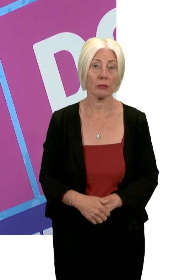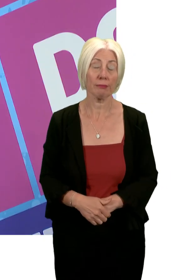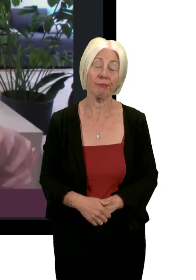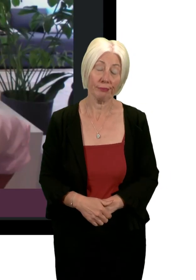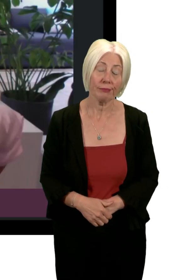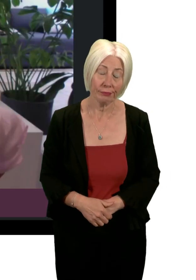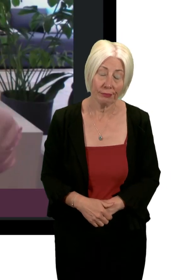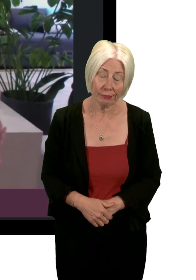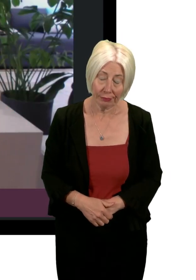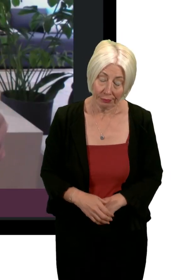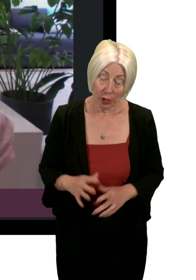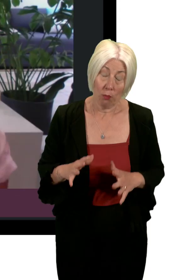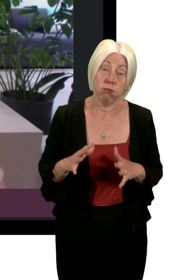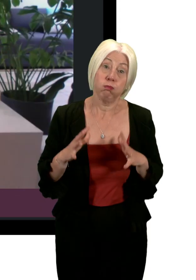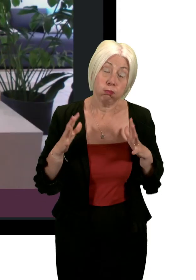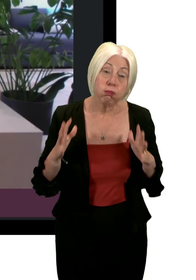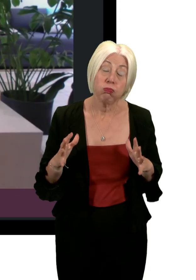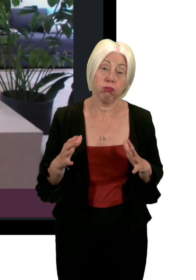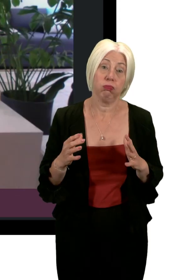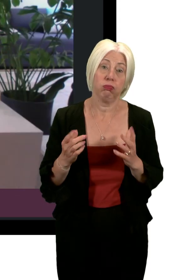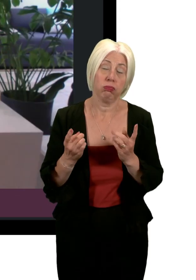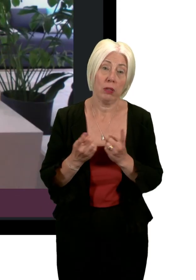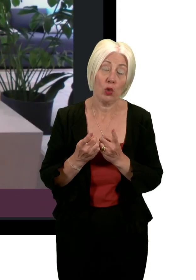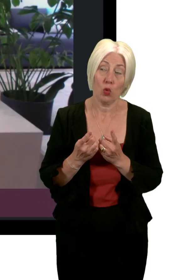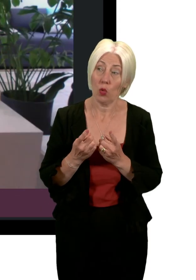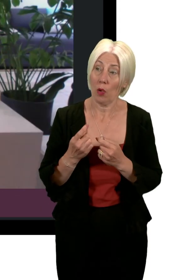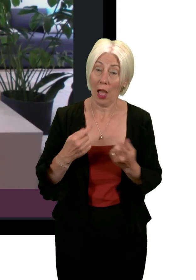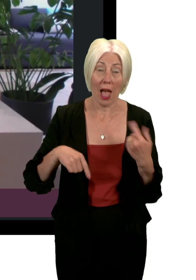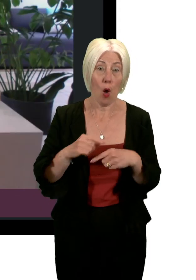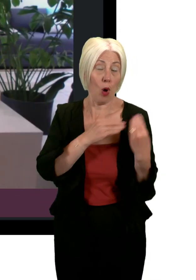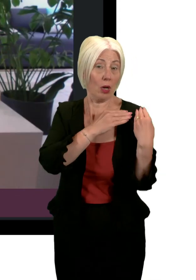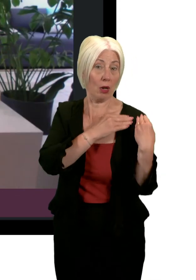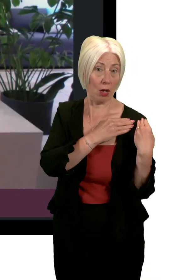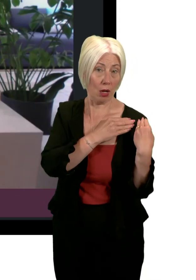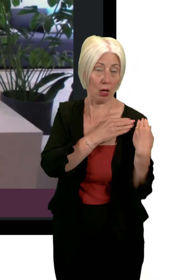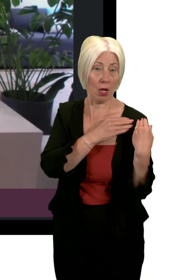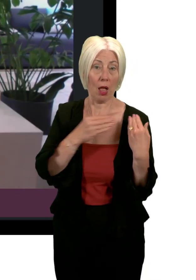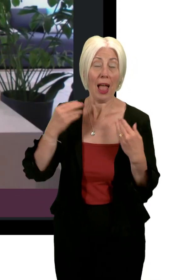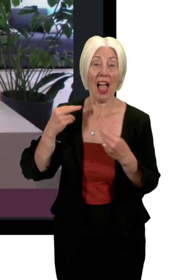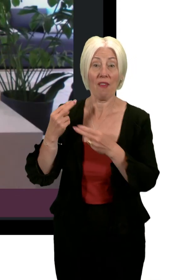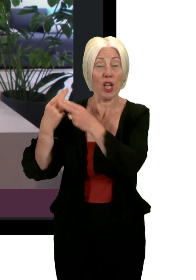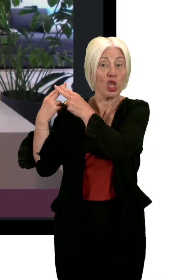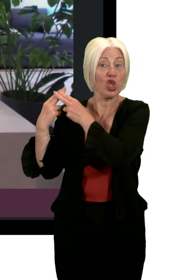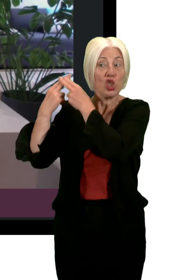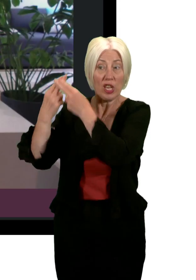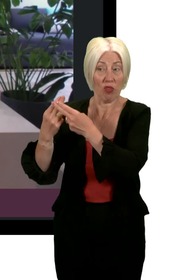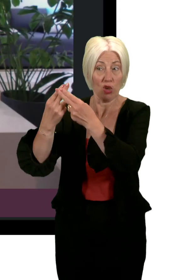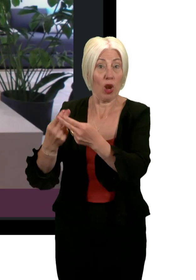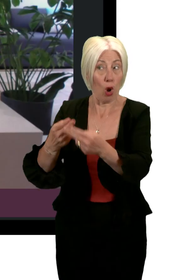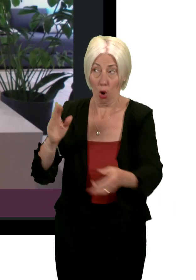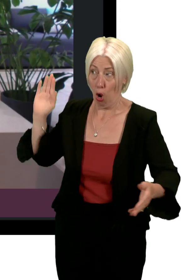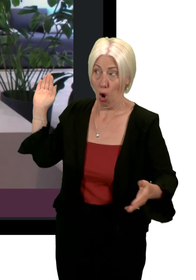Yeah, it's a huge issue. And I think, when we talk about responsibility, we have an intergenerational responsibility. I